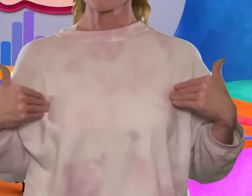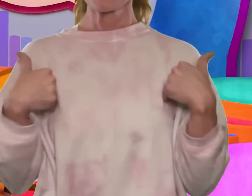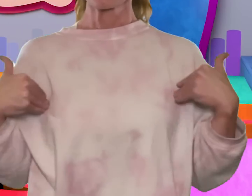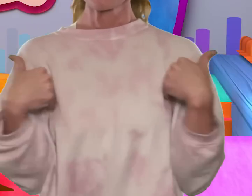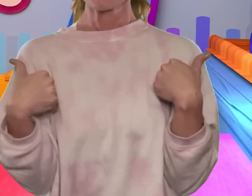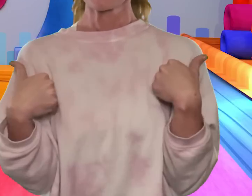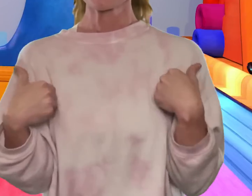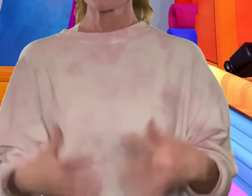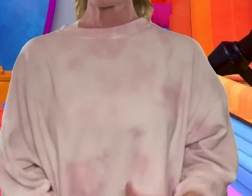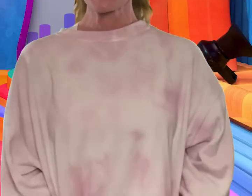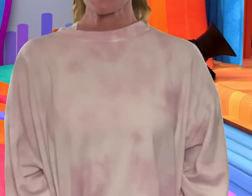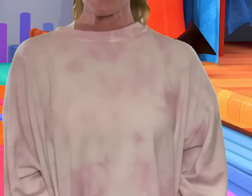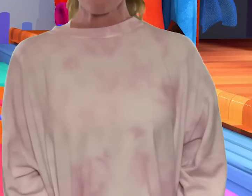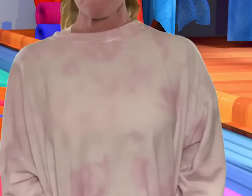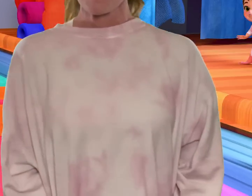Australian